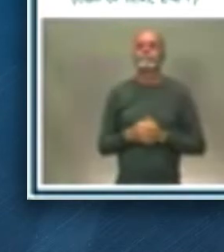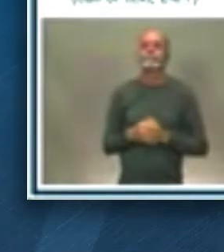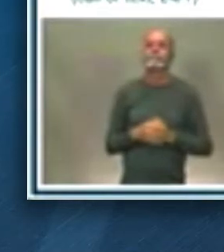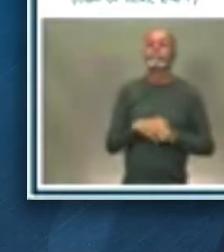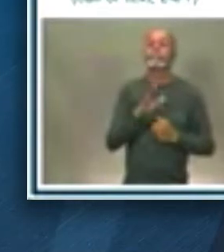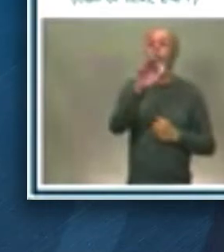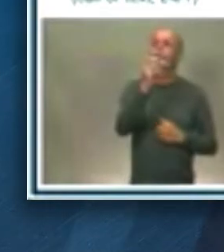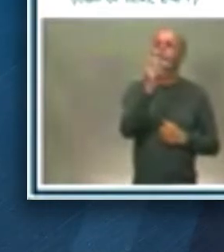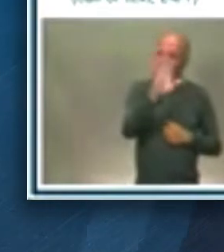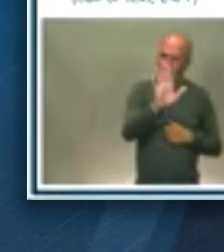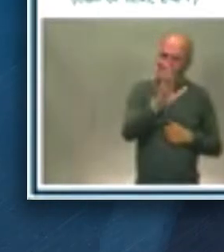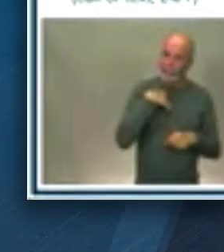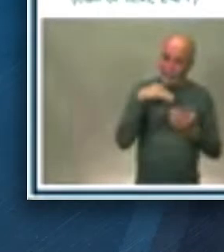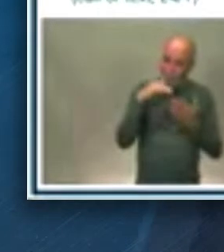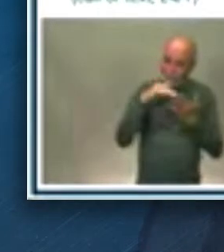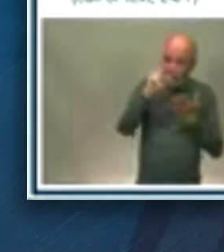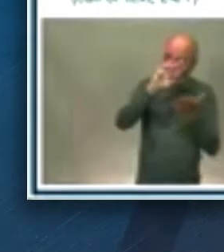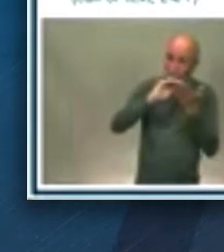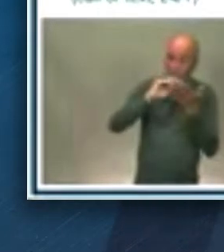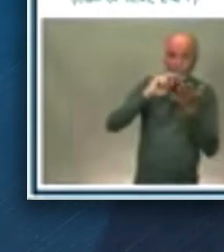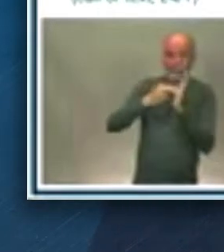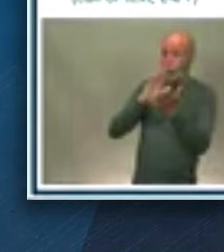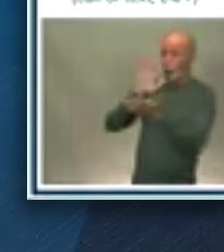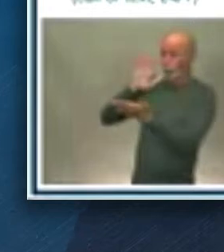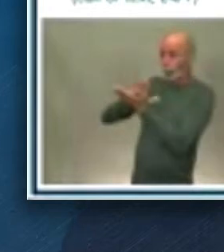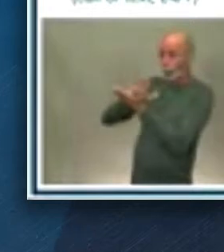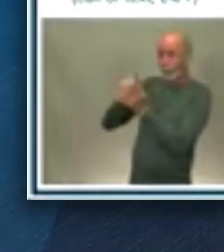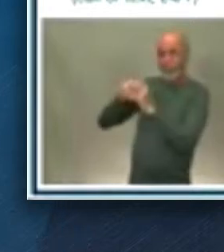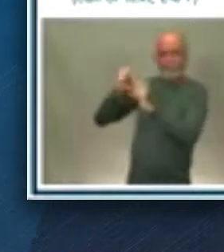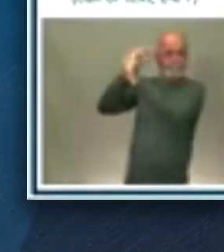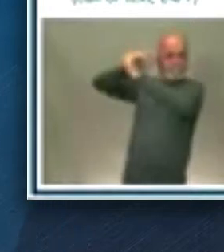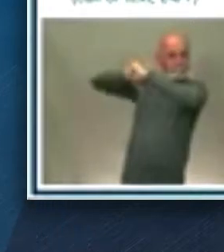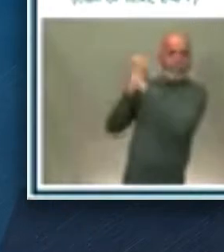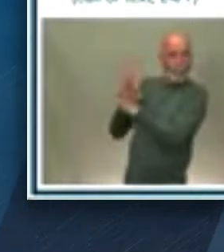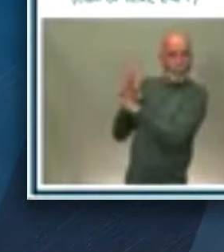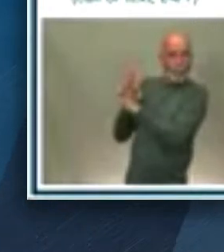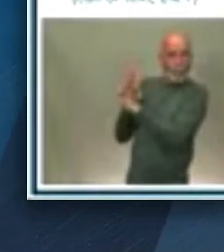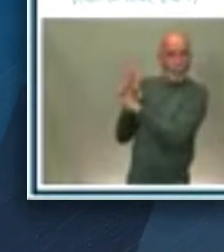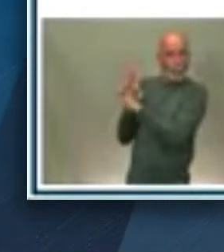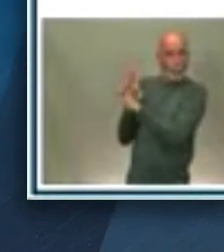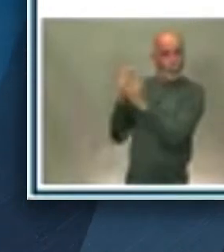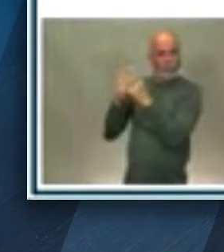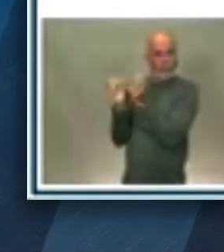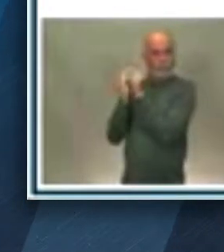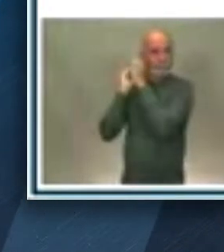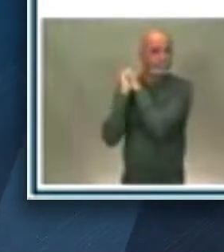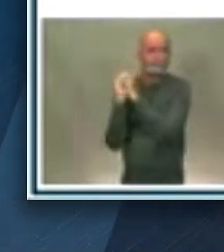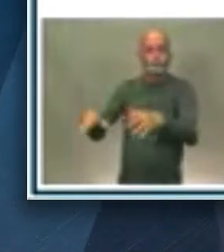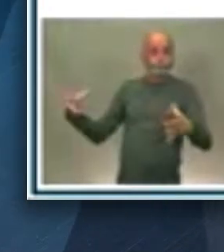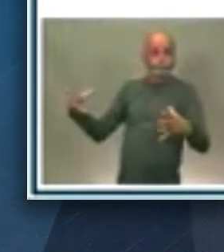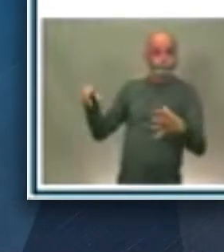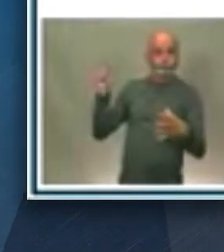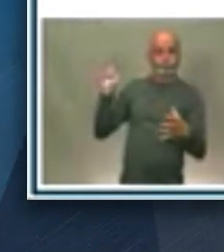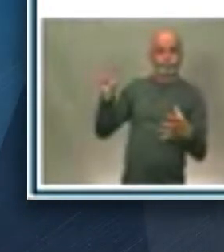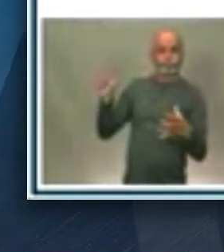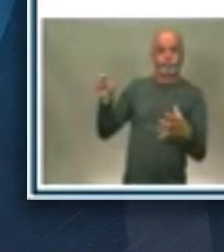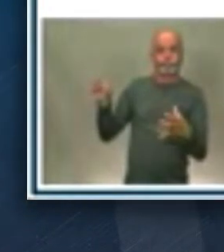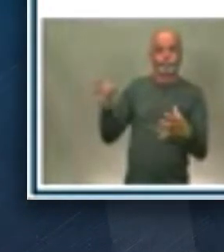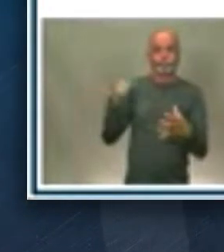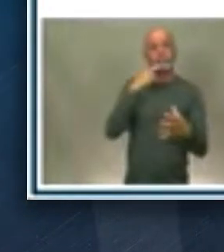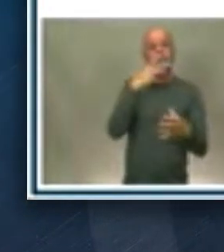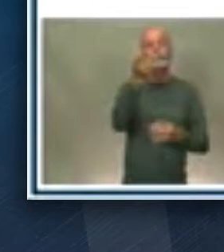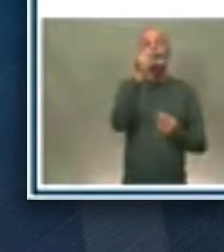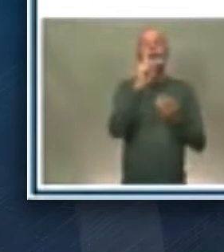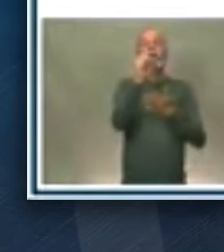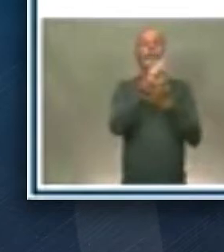among the largest gatherings we've seen in Nova Scotia in some time, why is just 1 week of mandatory mask wearing essential for getting back